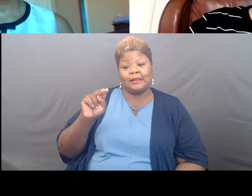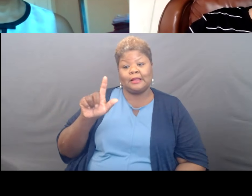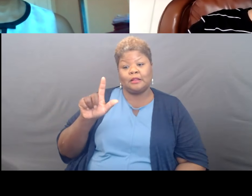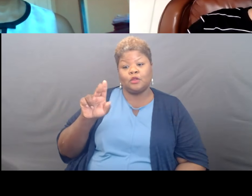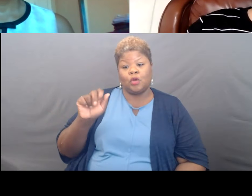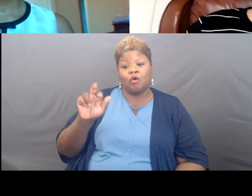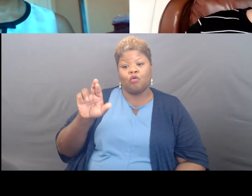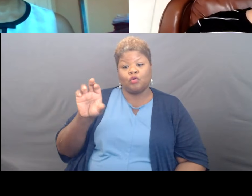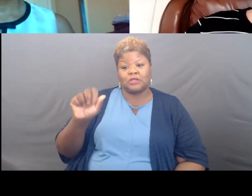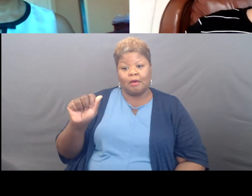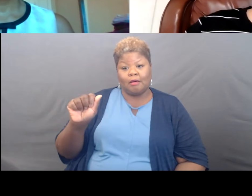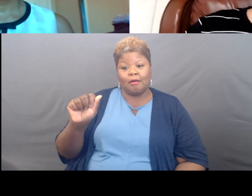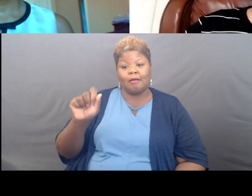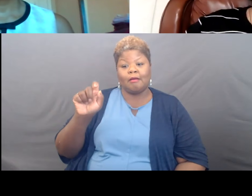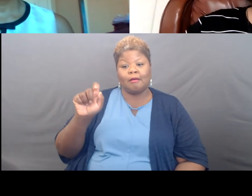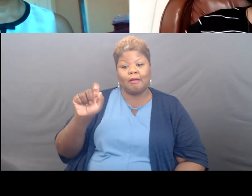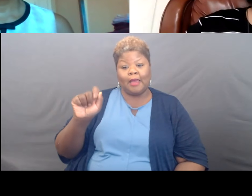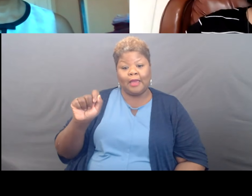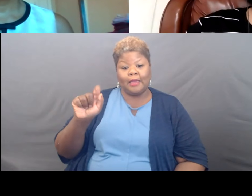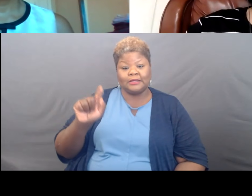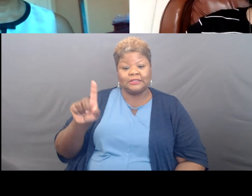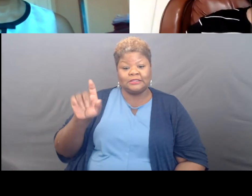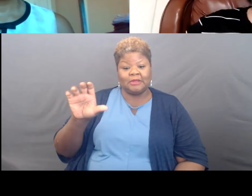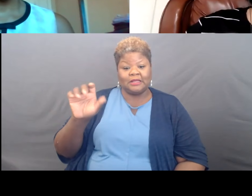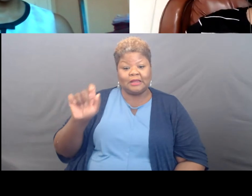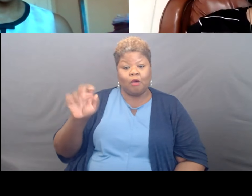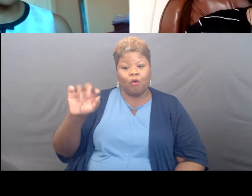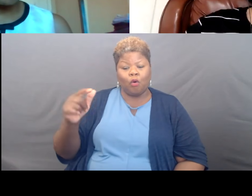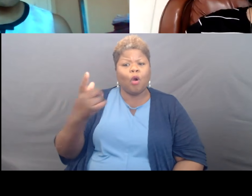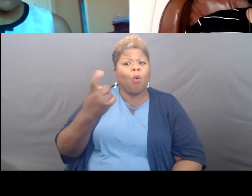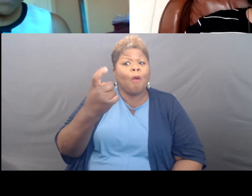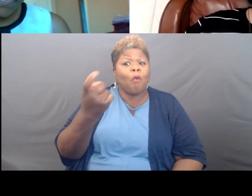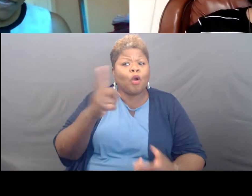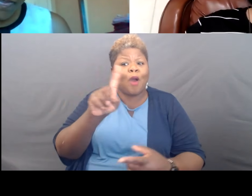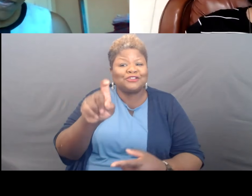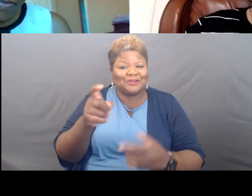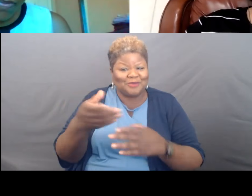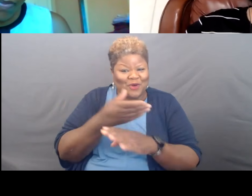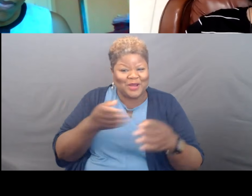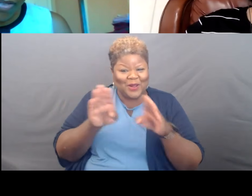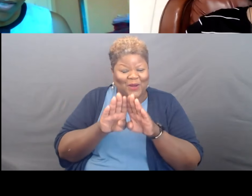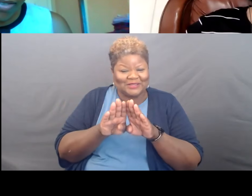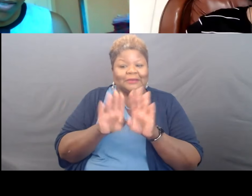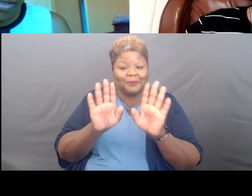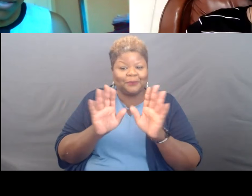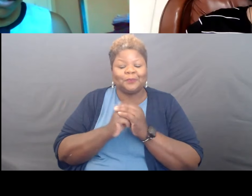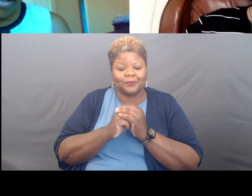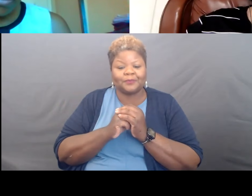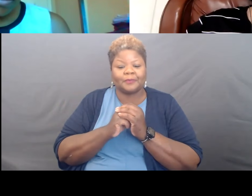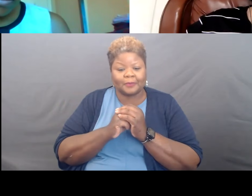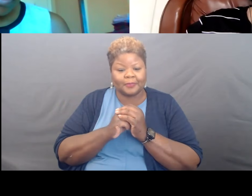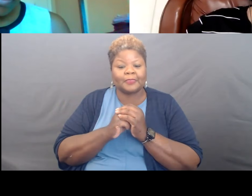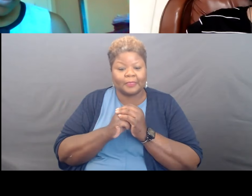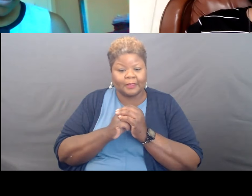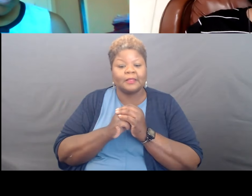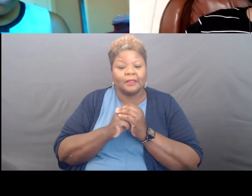nlunarose@azdisabilitylaw.org. If there's, one more question before we wrap up. Okay, just we'll